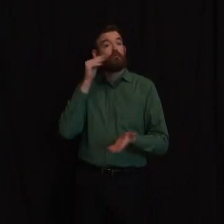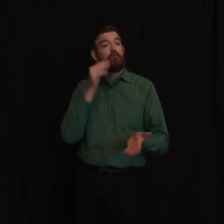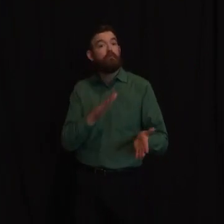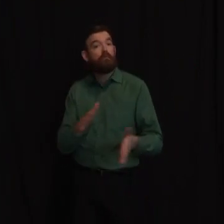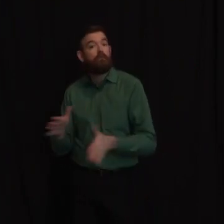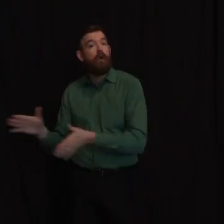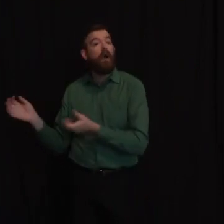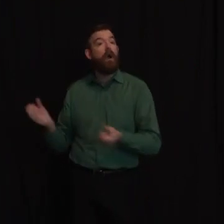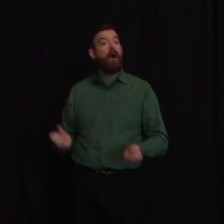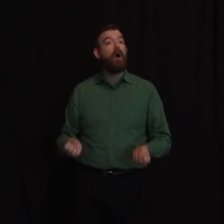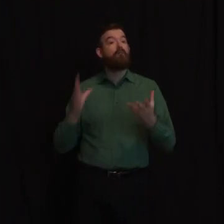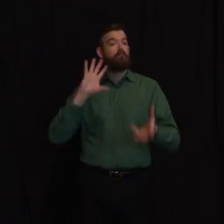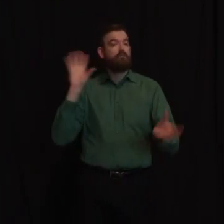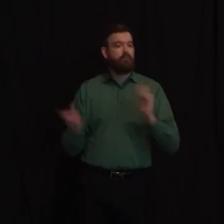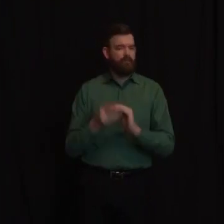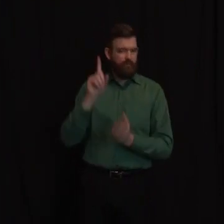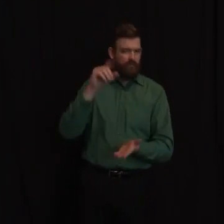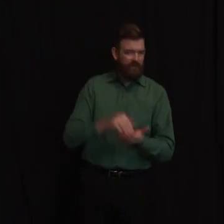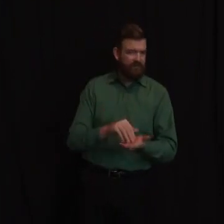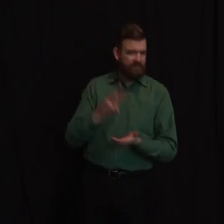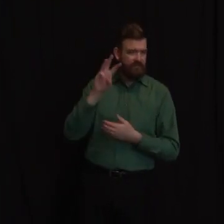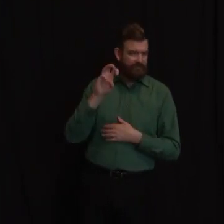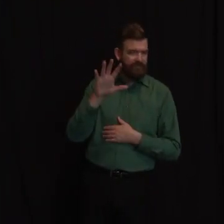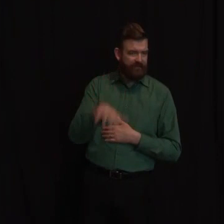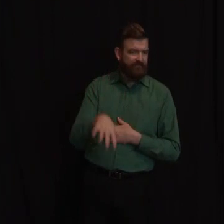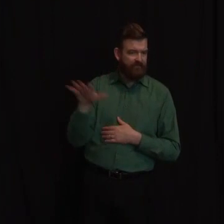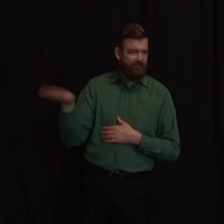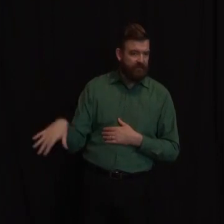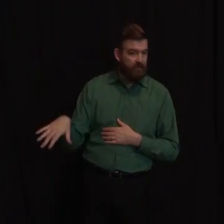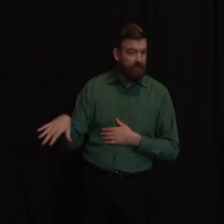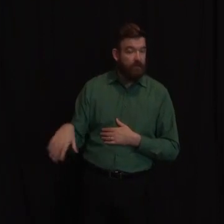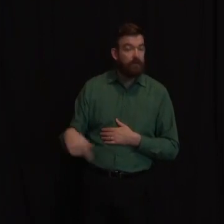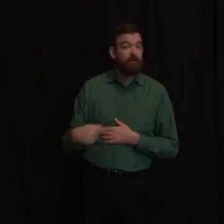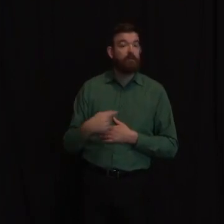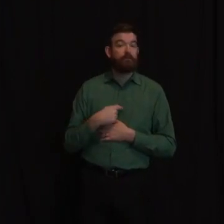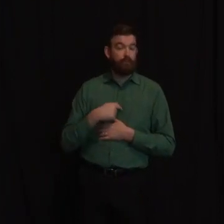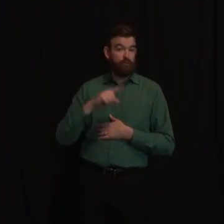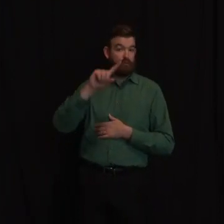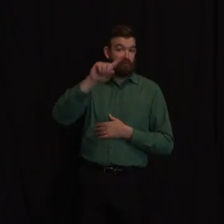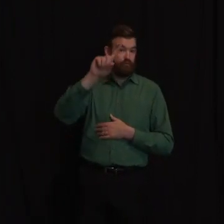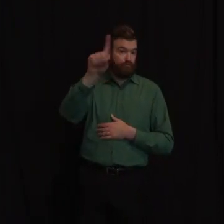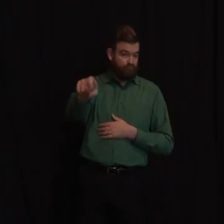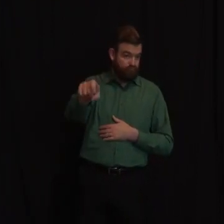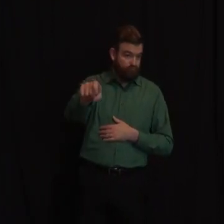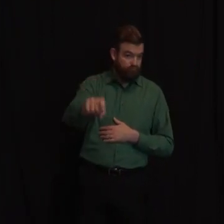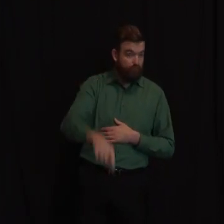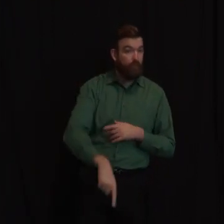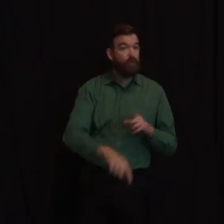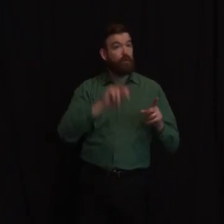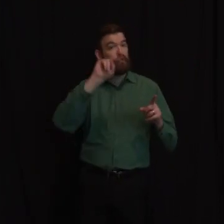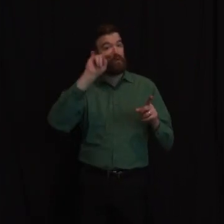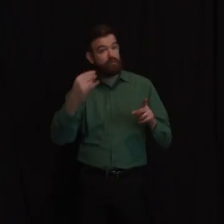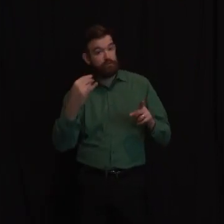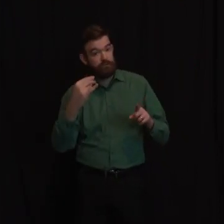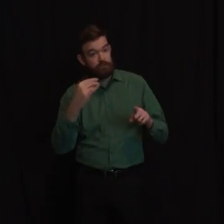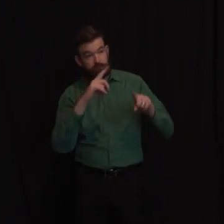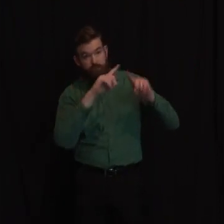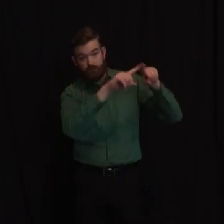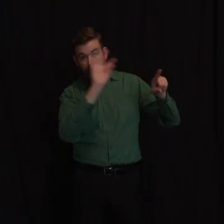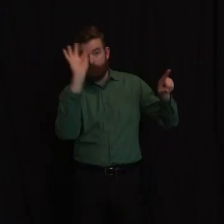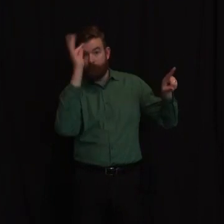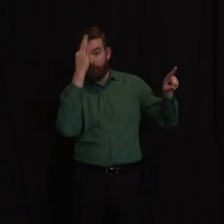1,655. And my own questions, is New Jersey relying solely on the federal government for test kits, or is it